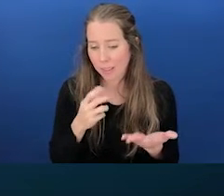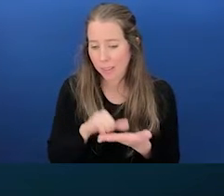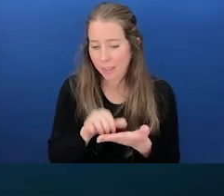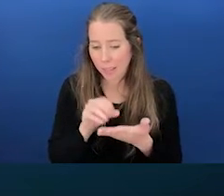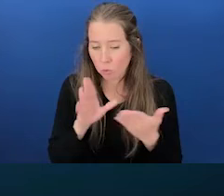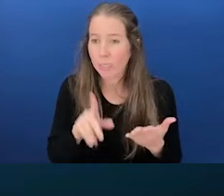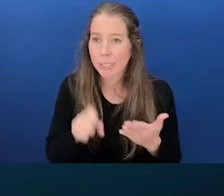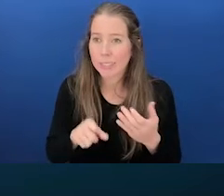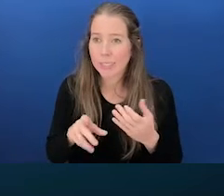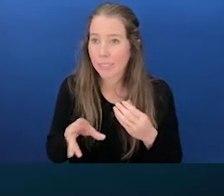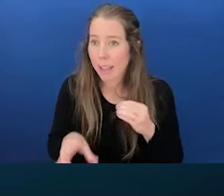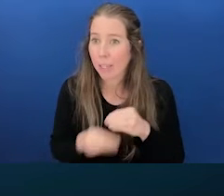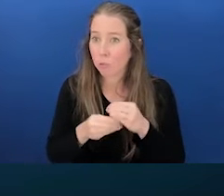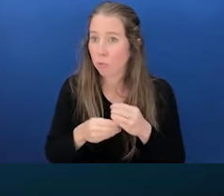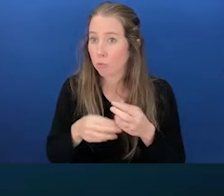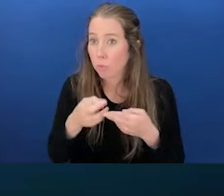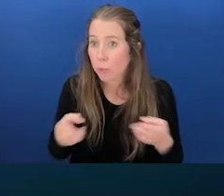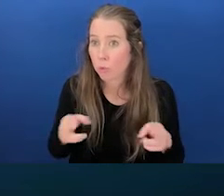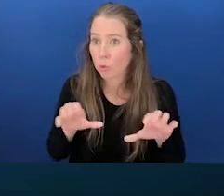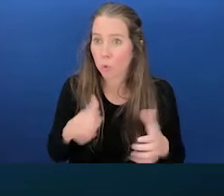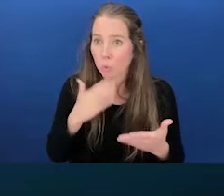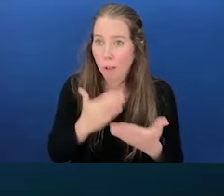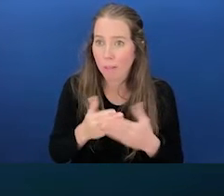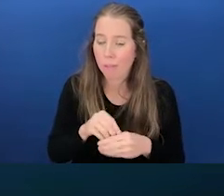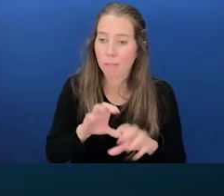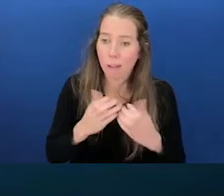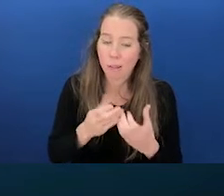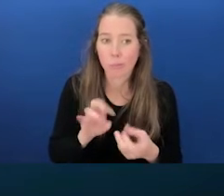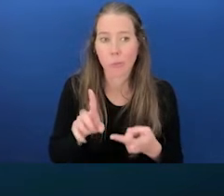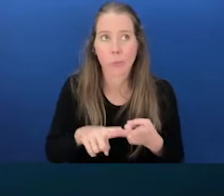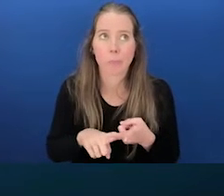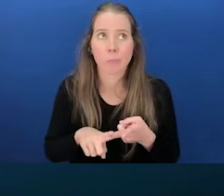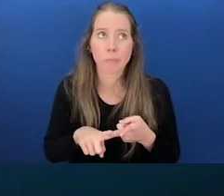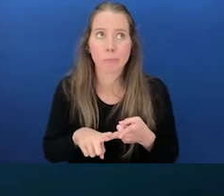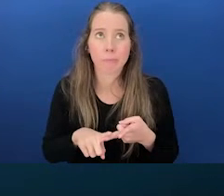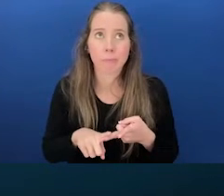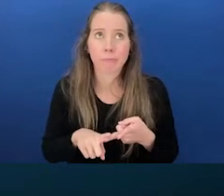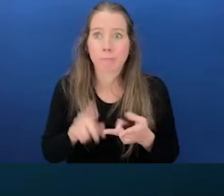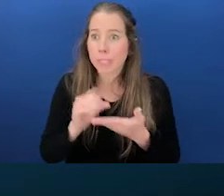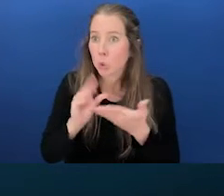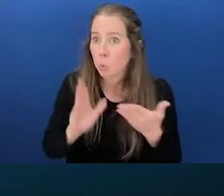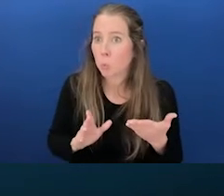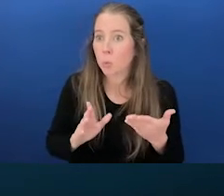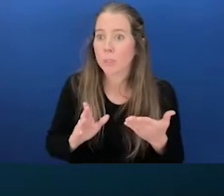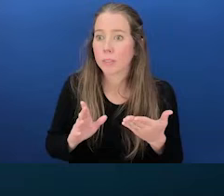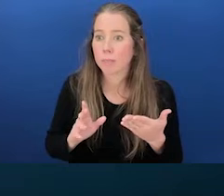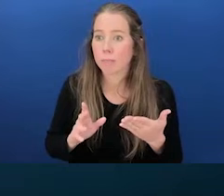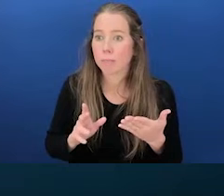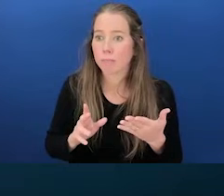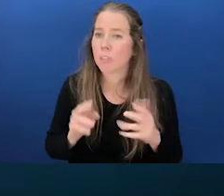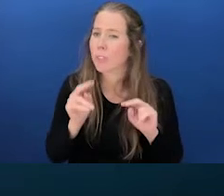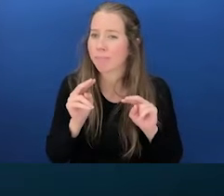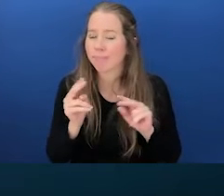maybe additional resources to do well in classes, or for the student to used to keep an eye on